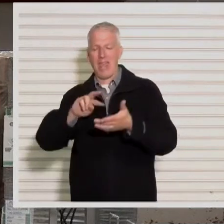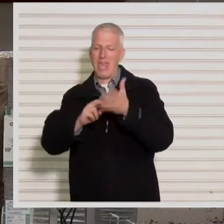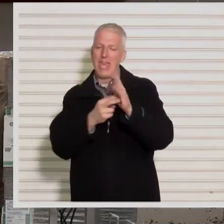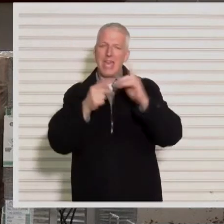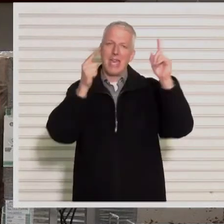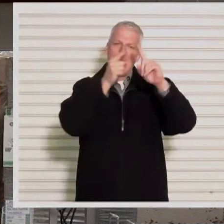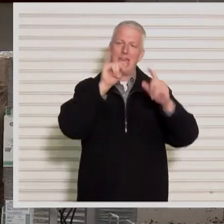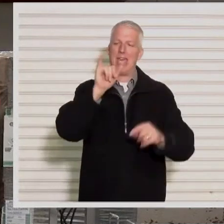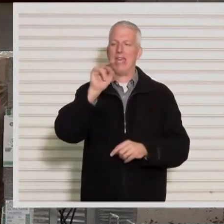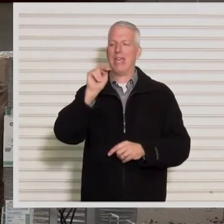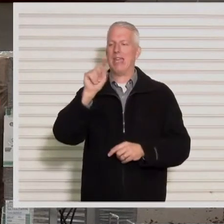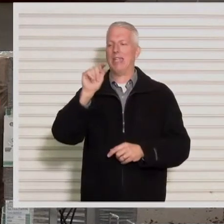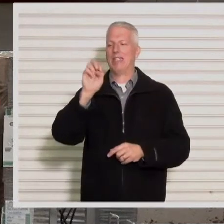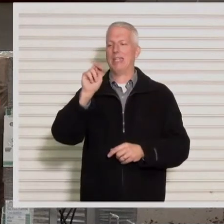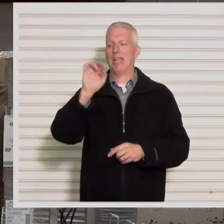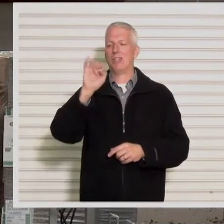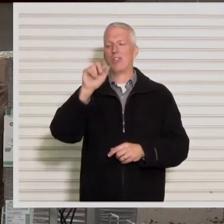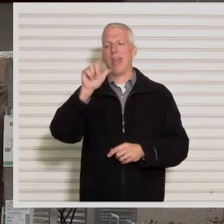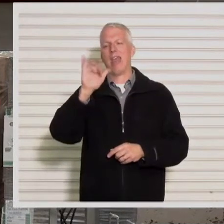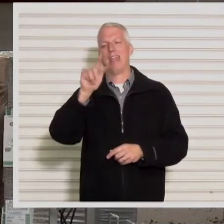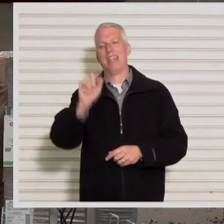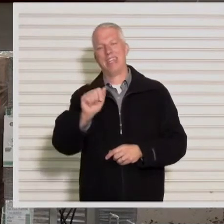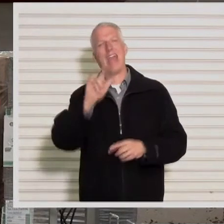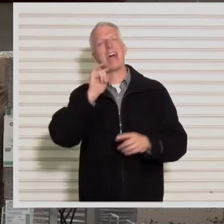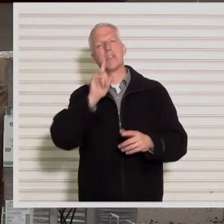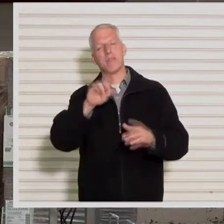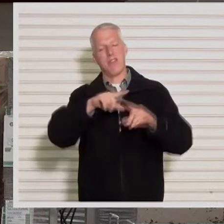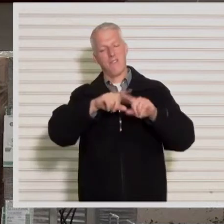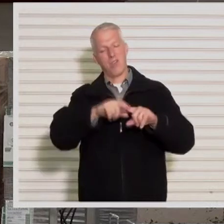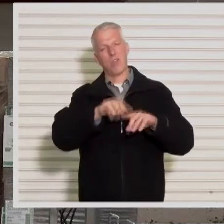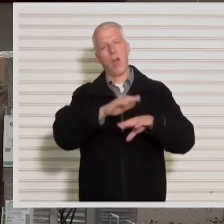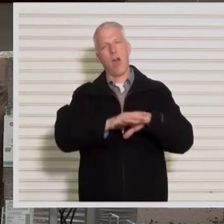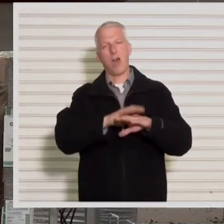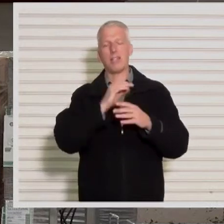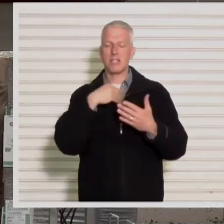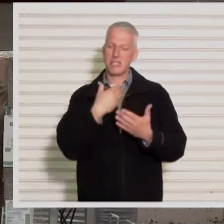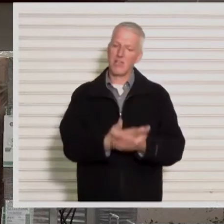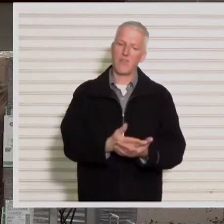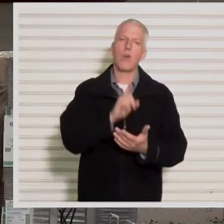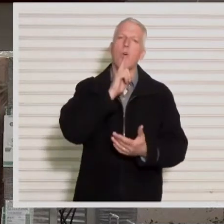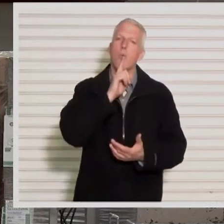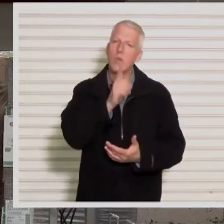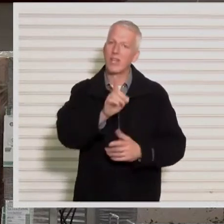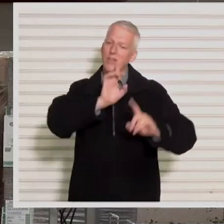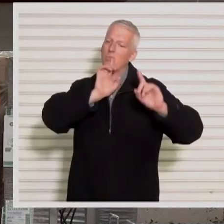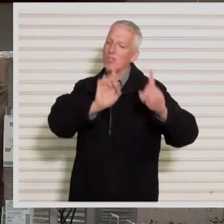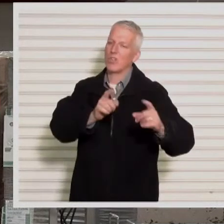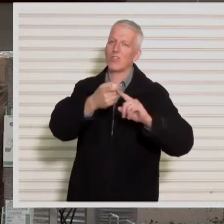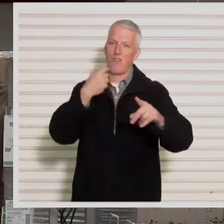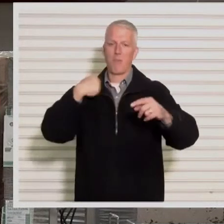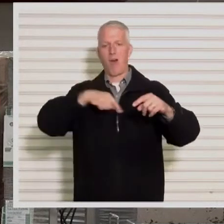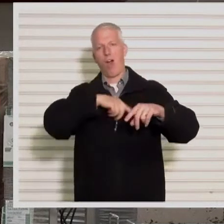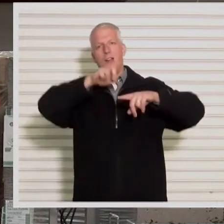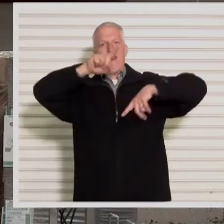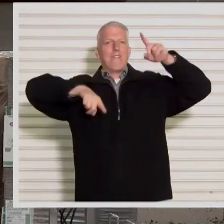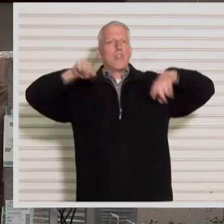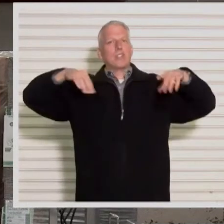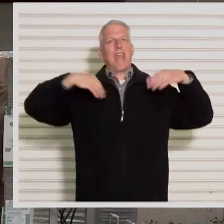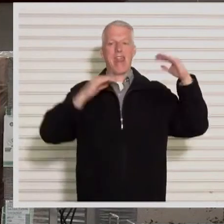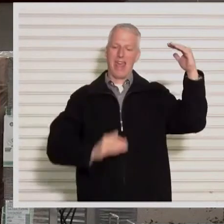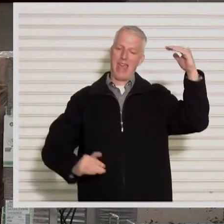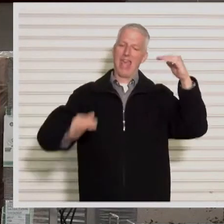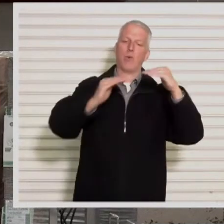intentionality, has to be focused on delivering real results to our diverse communities. And so that's our commitment, that's